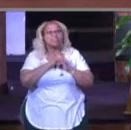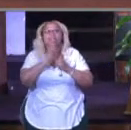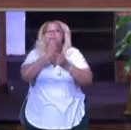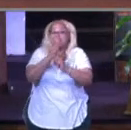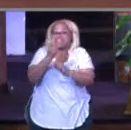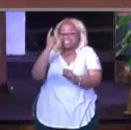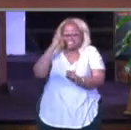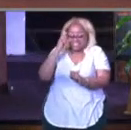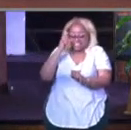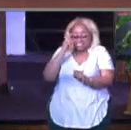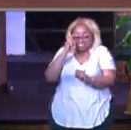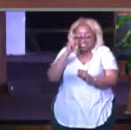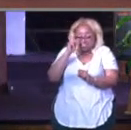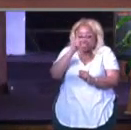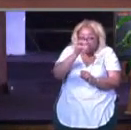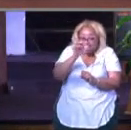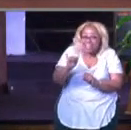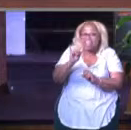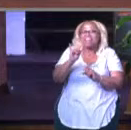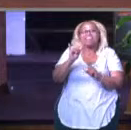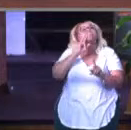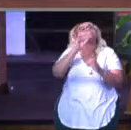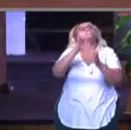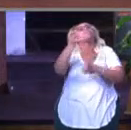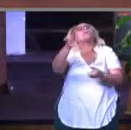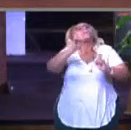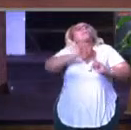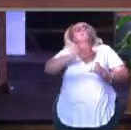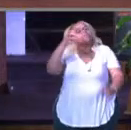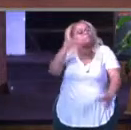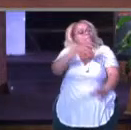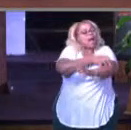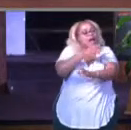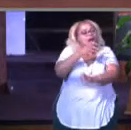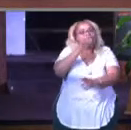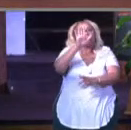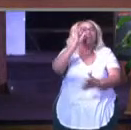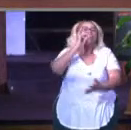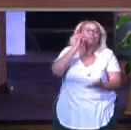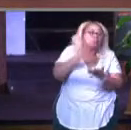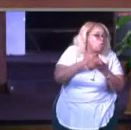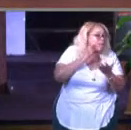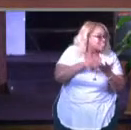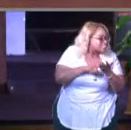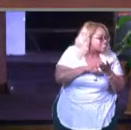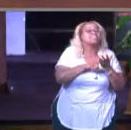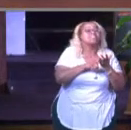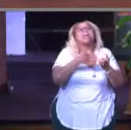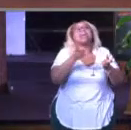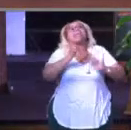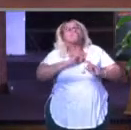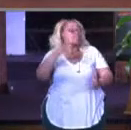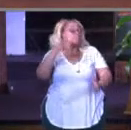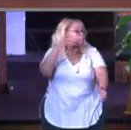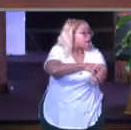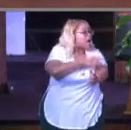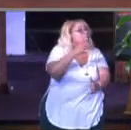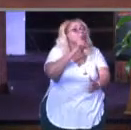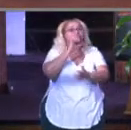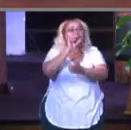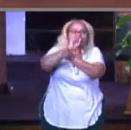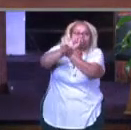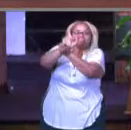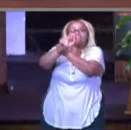Spirit is the key to the kingdom, because the Spirit is the one who gives us power to be his witnesses. The Spirit is the one who gives us the power